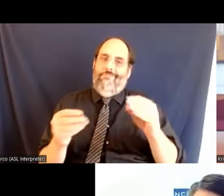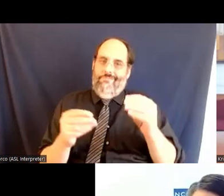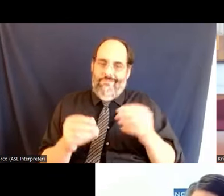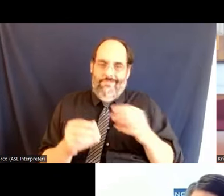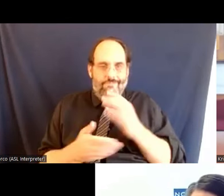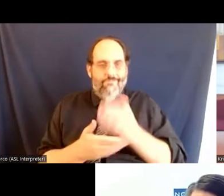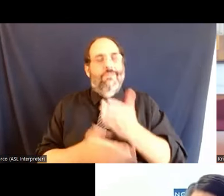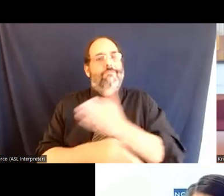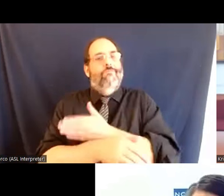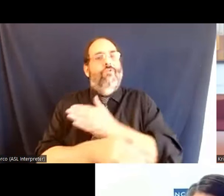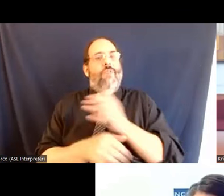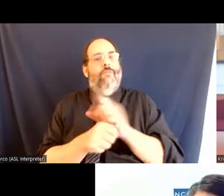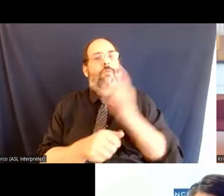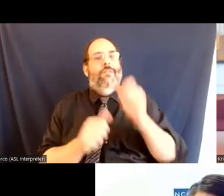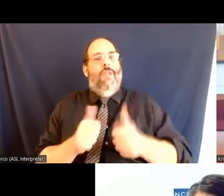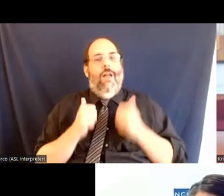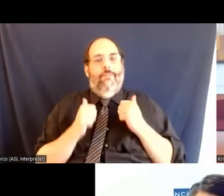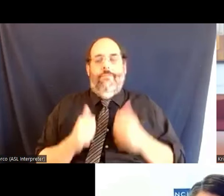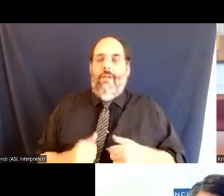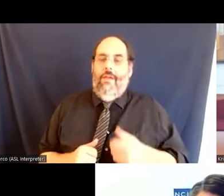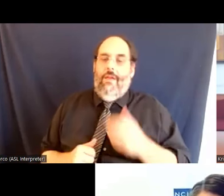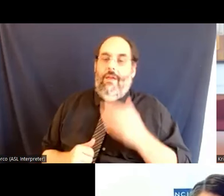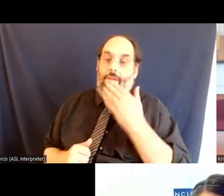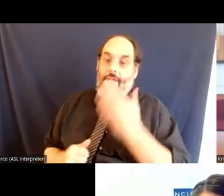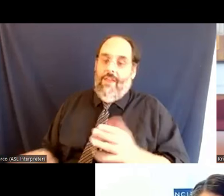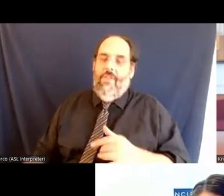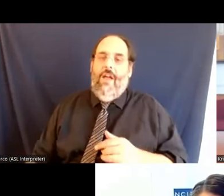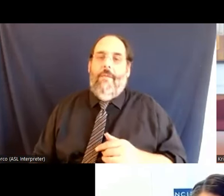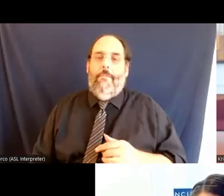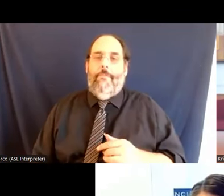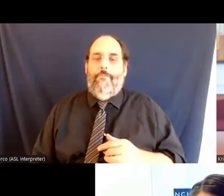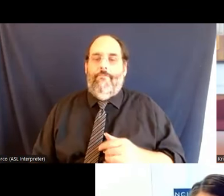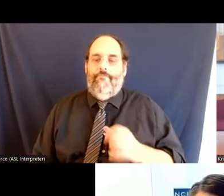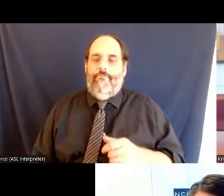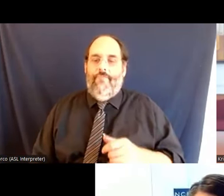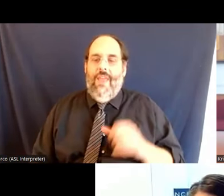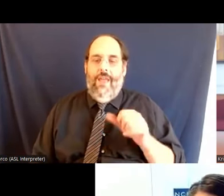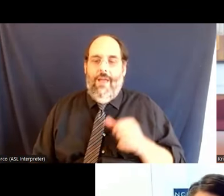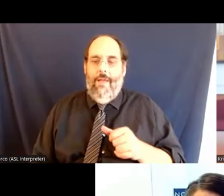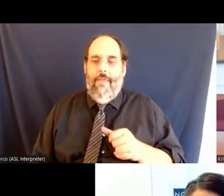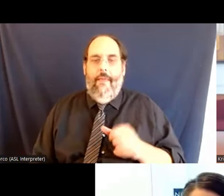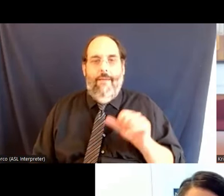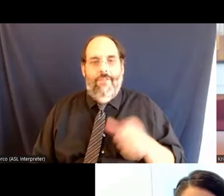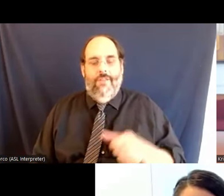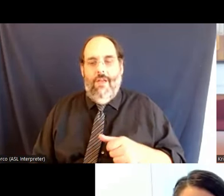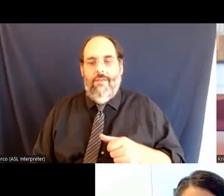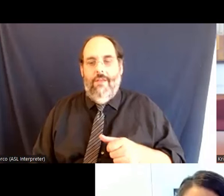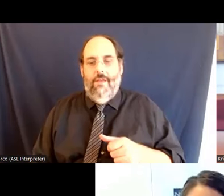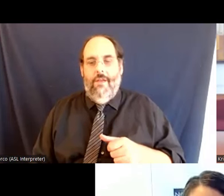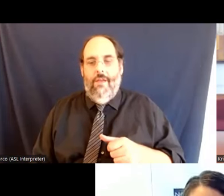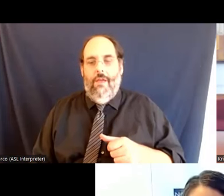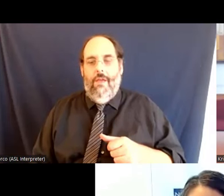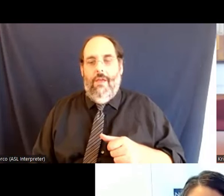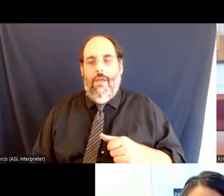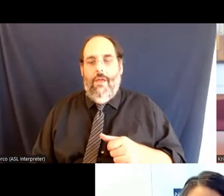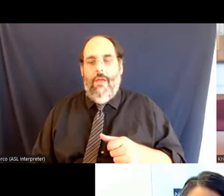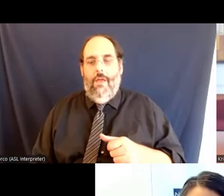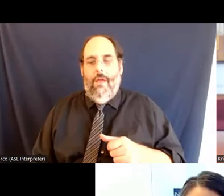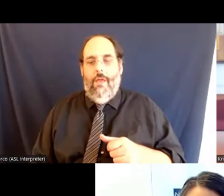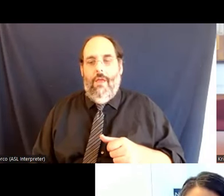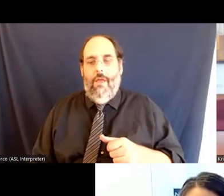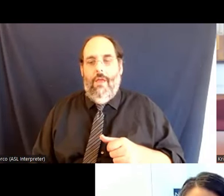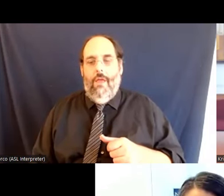Yeah, thank you for that. And for underscoring how important it is for us to